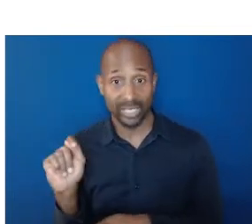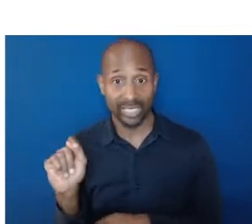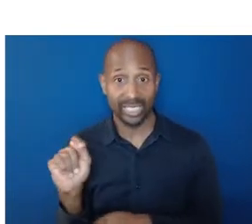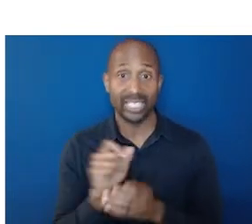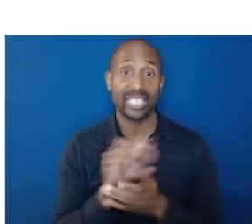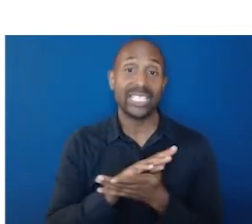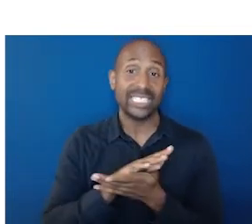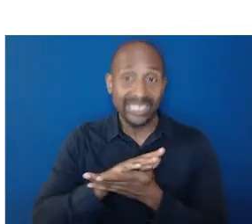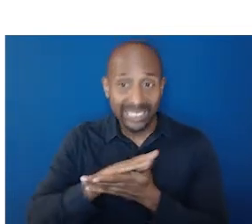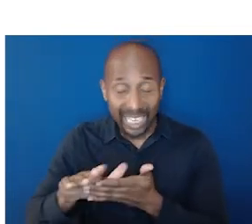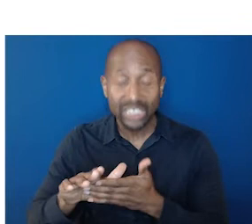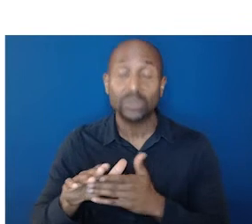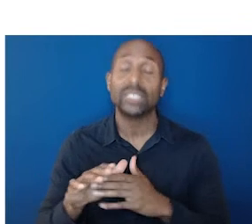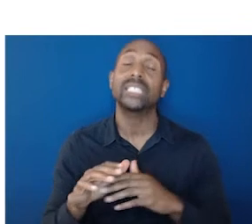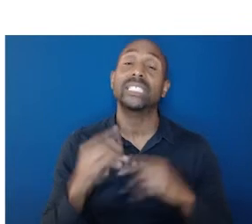sacred